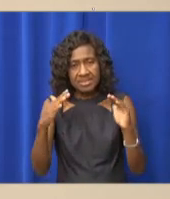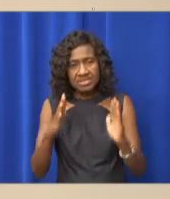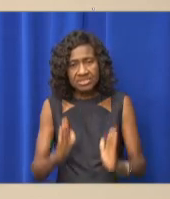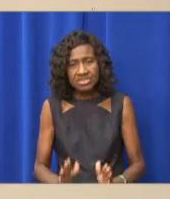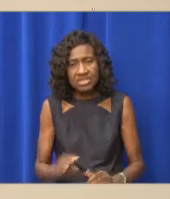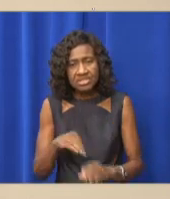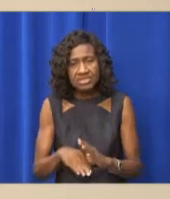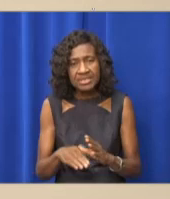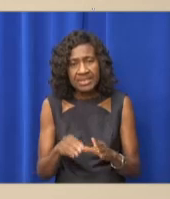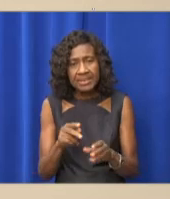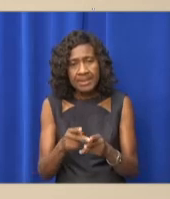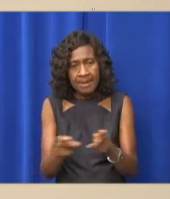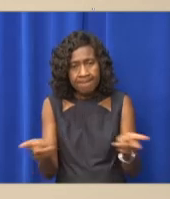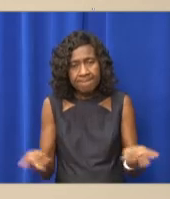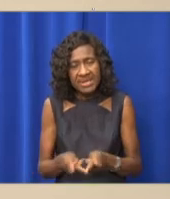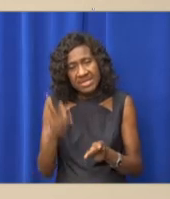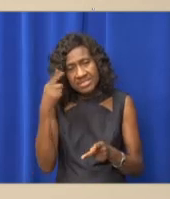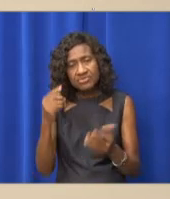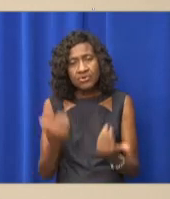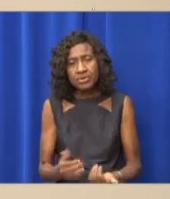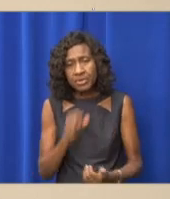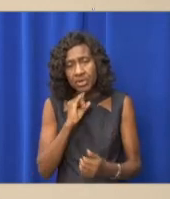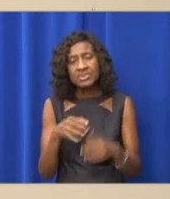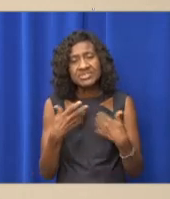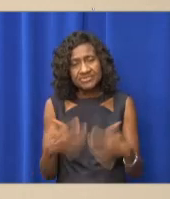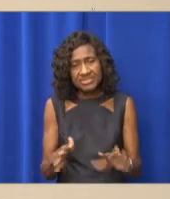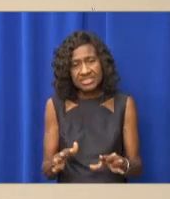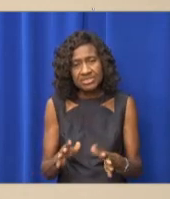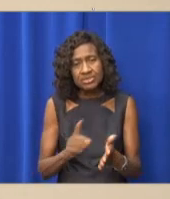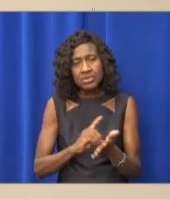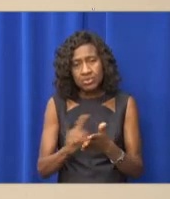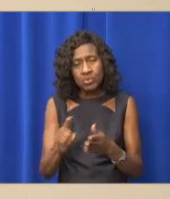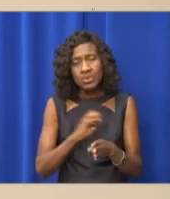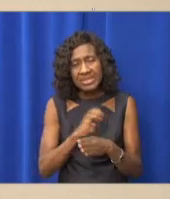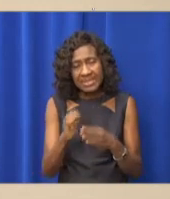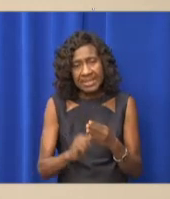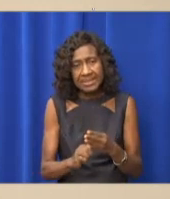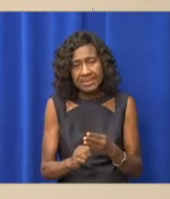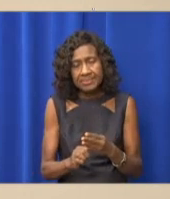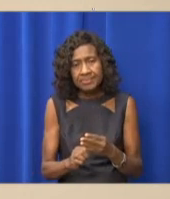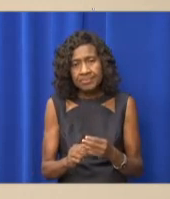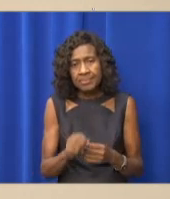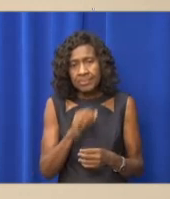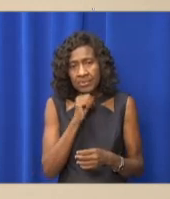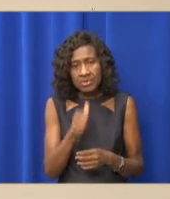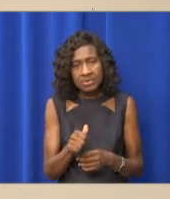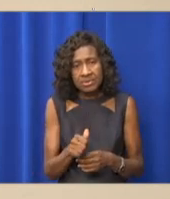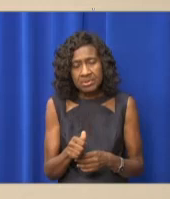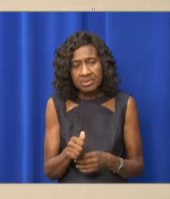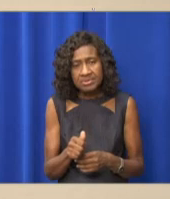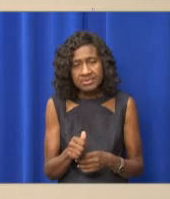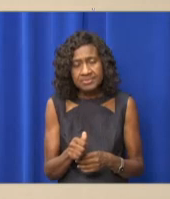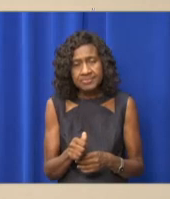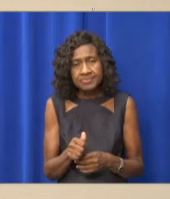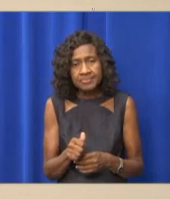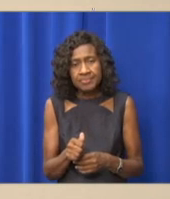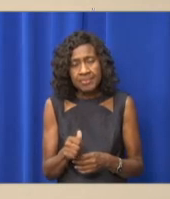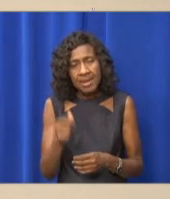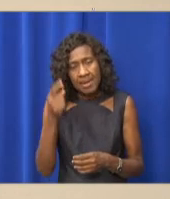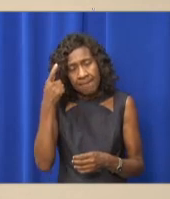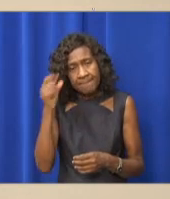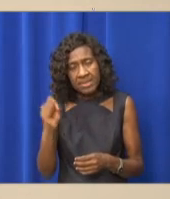provisions expire at the weekend, but not generally, because there are